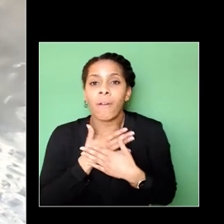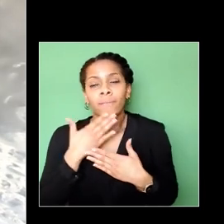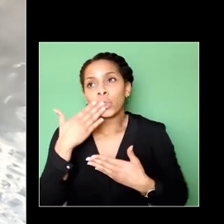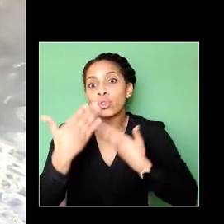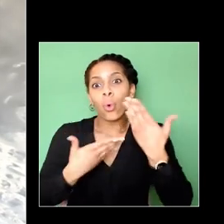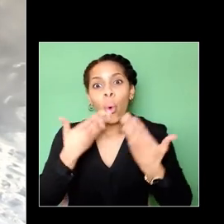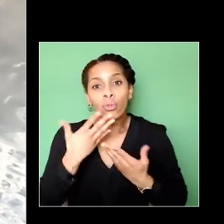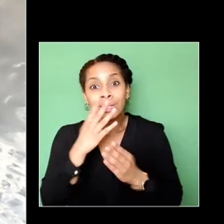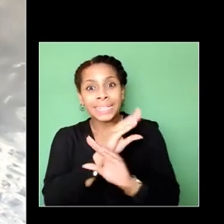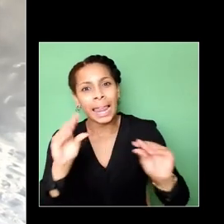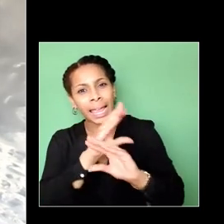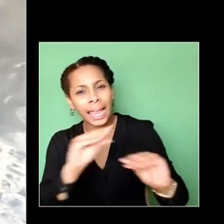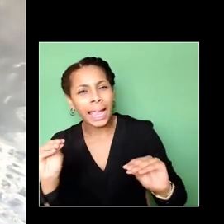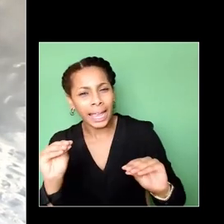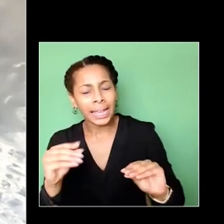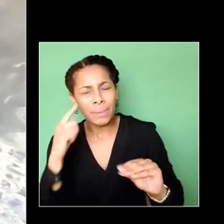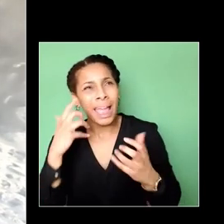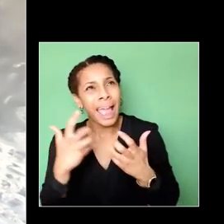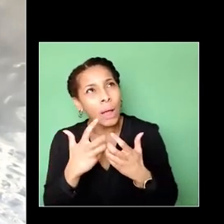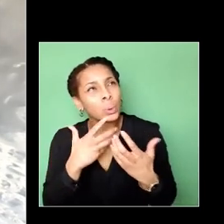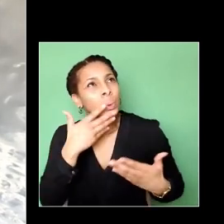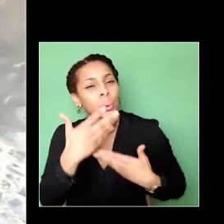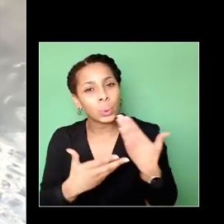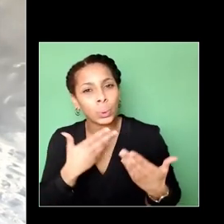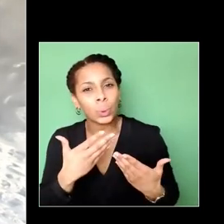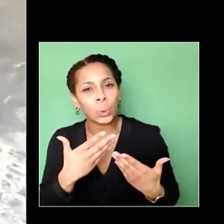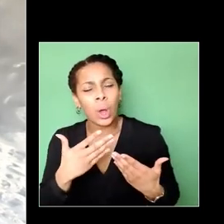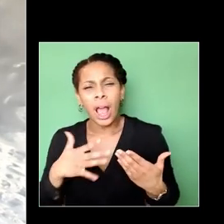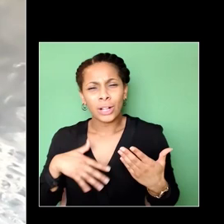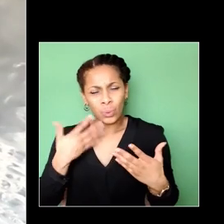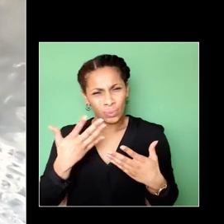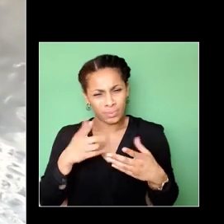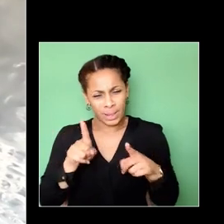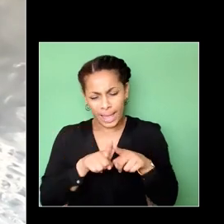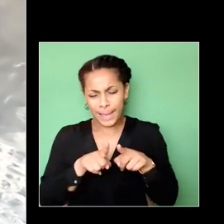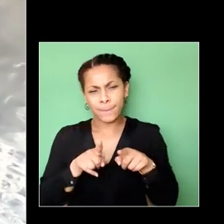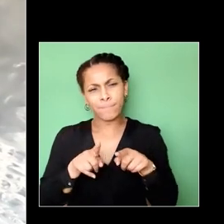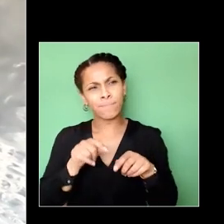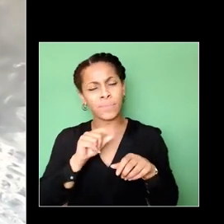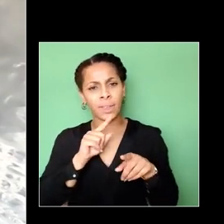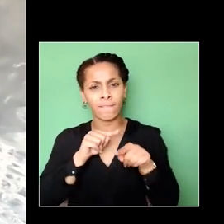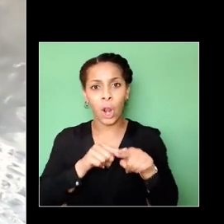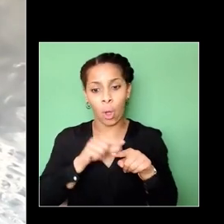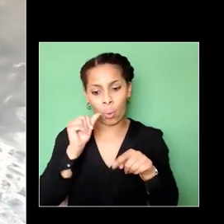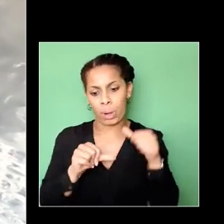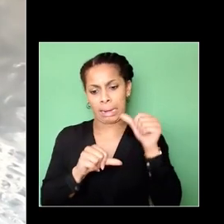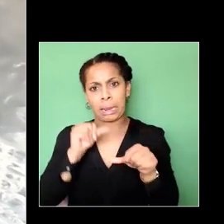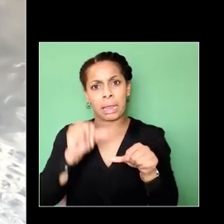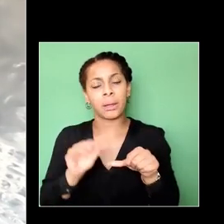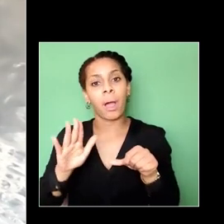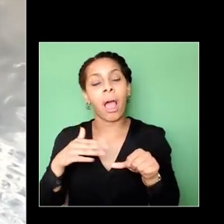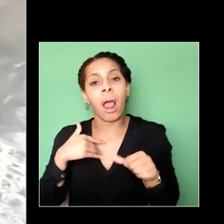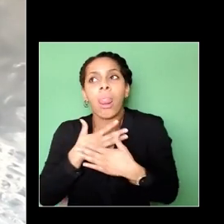of a kind of not necessarily linear, but that I like storytelling. Yeah. And